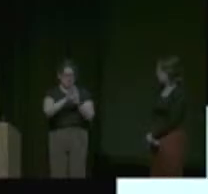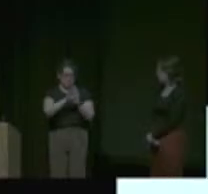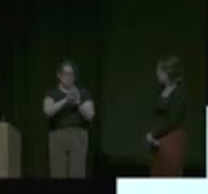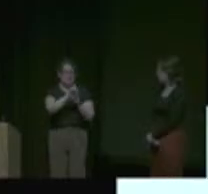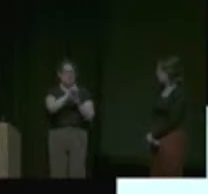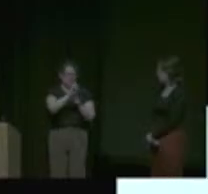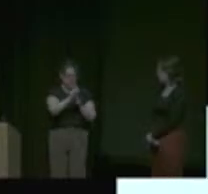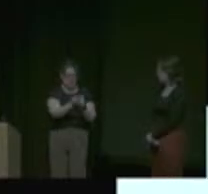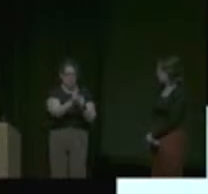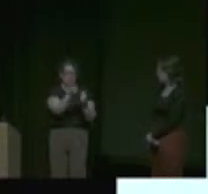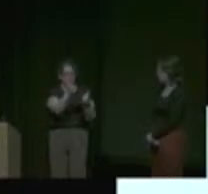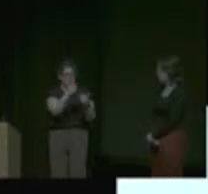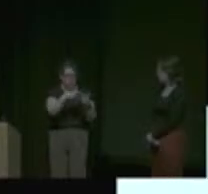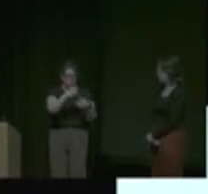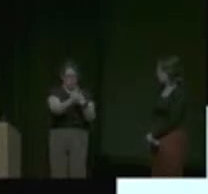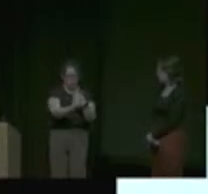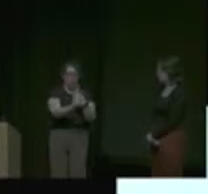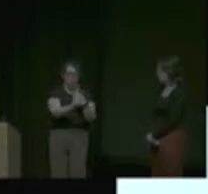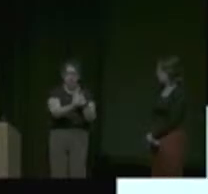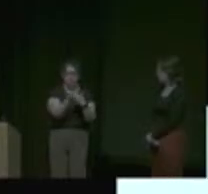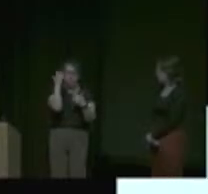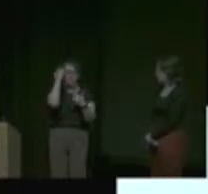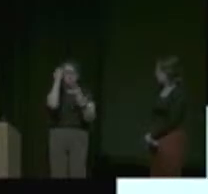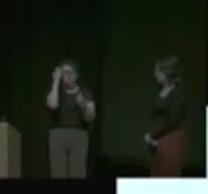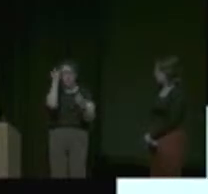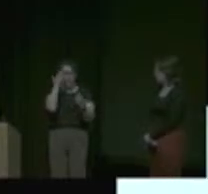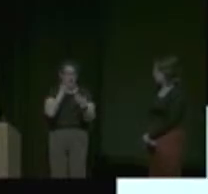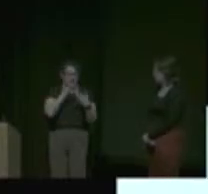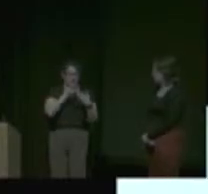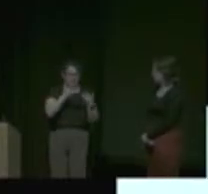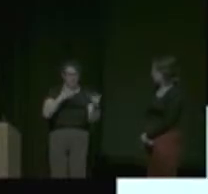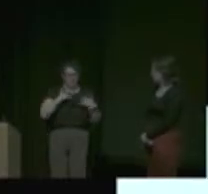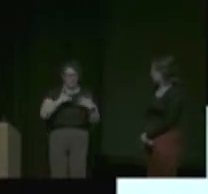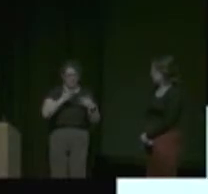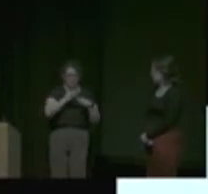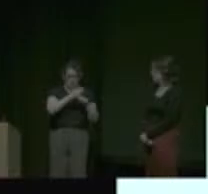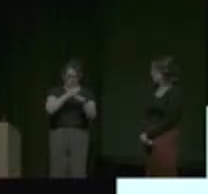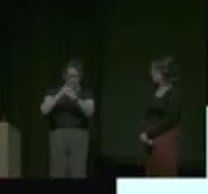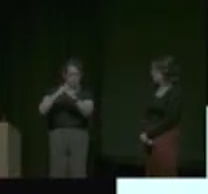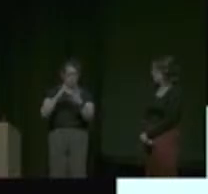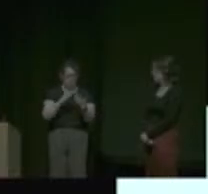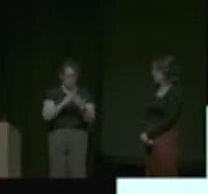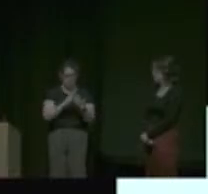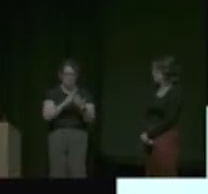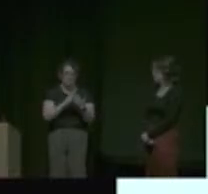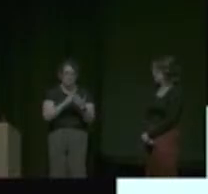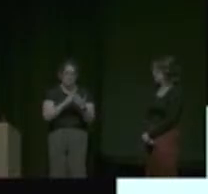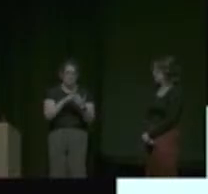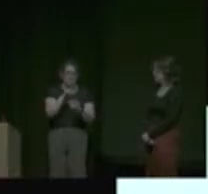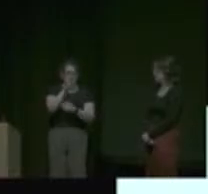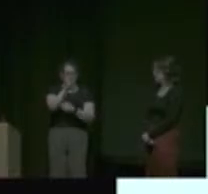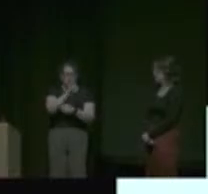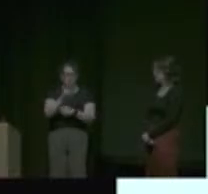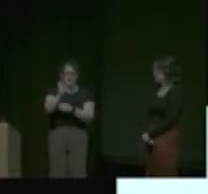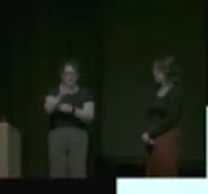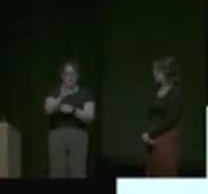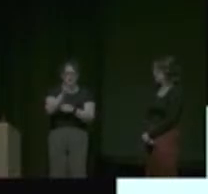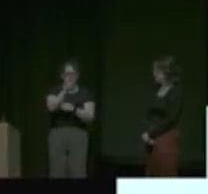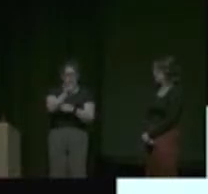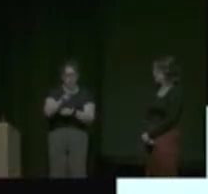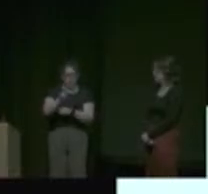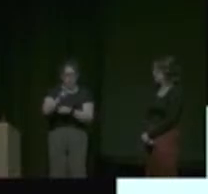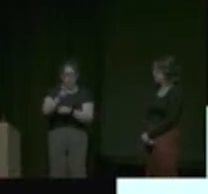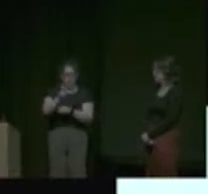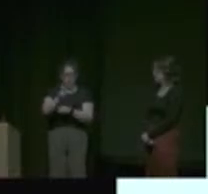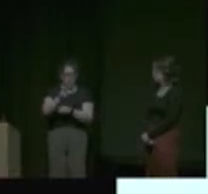project to address the beneficial use impairments within the area of concern. There was sampling completed in 2009 and 2011.